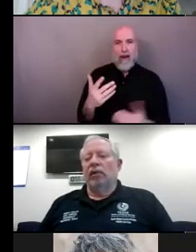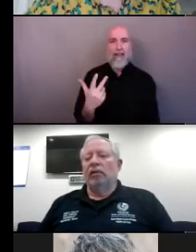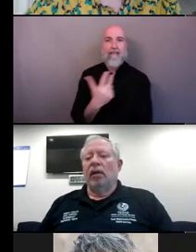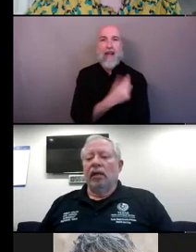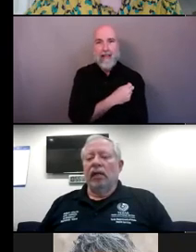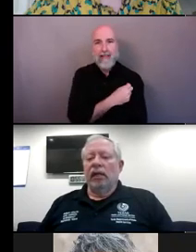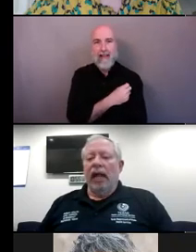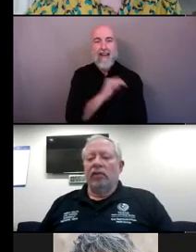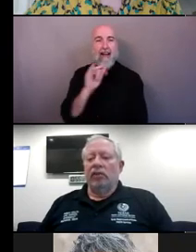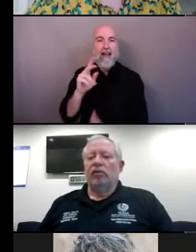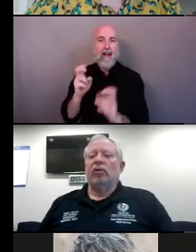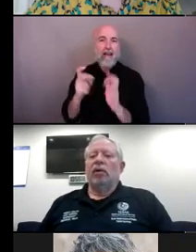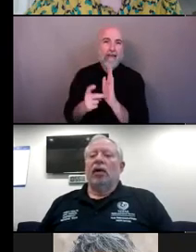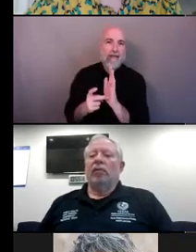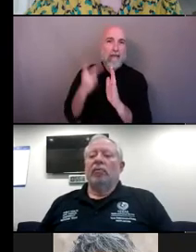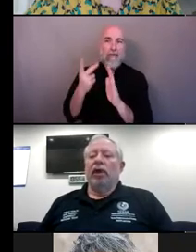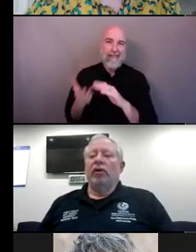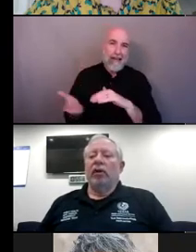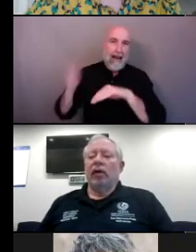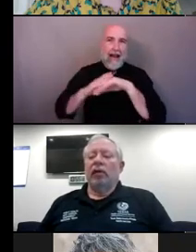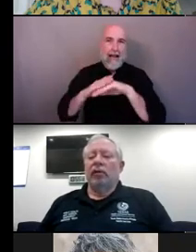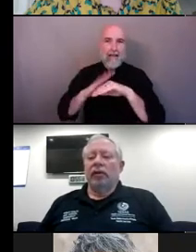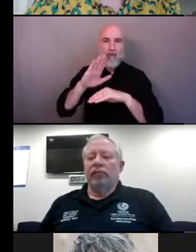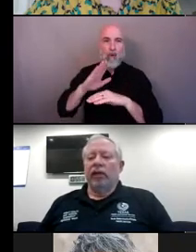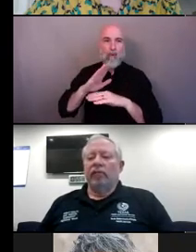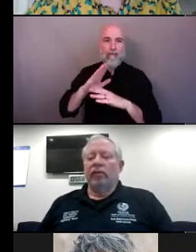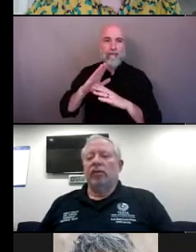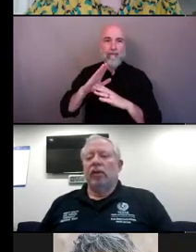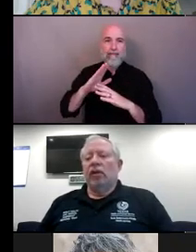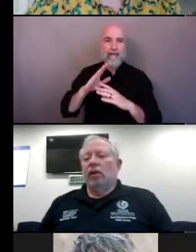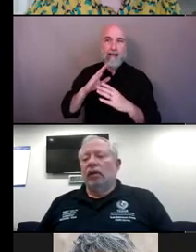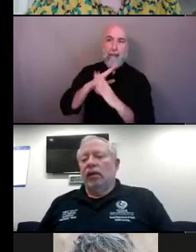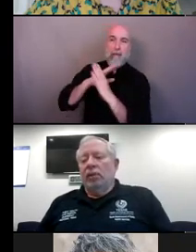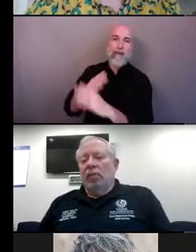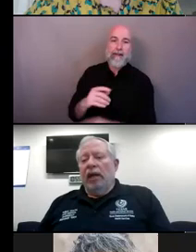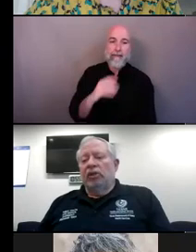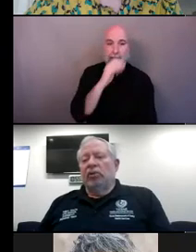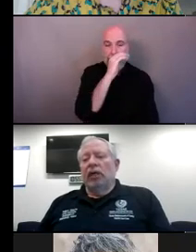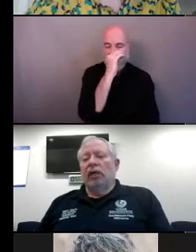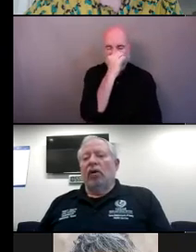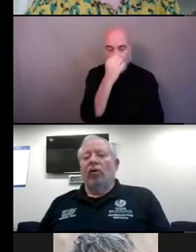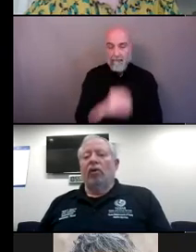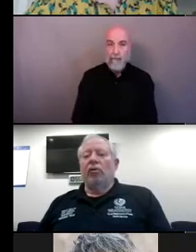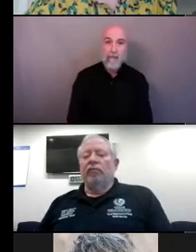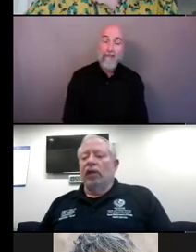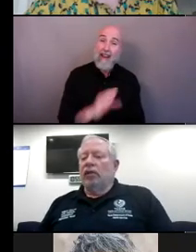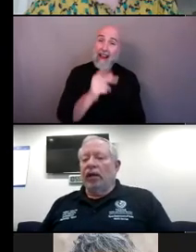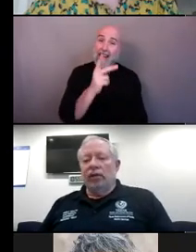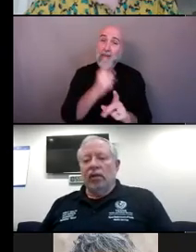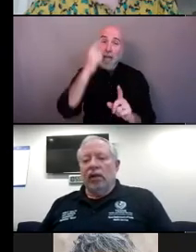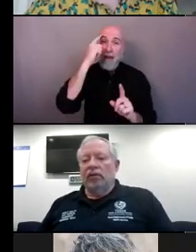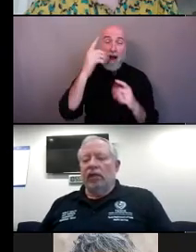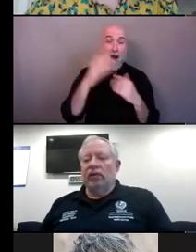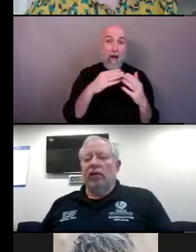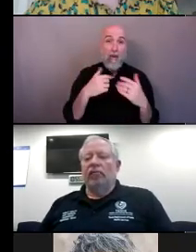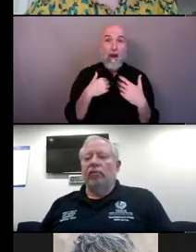that only enhances their effectiveness. Keep in mind, too, that although we've done lots